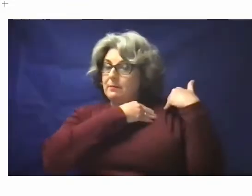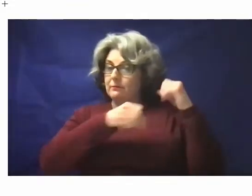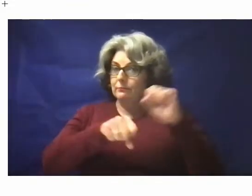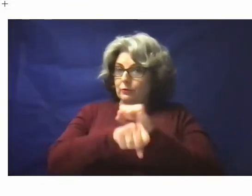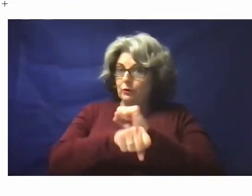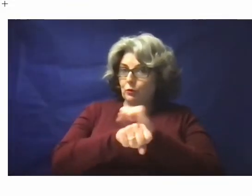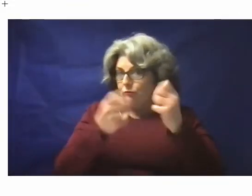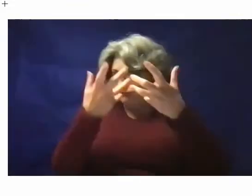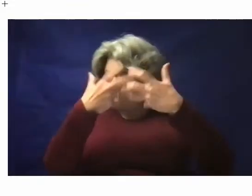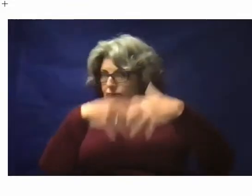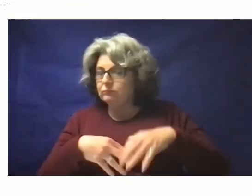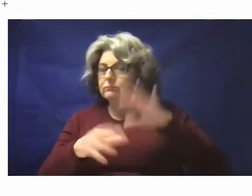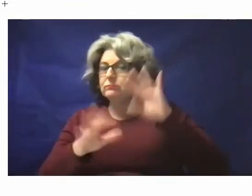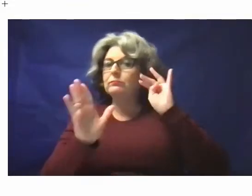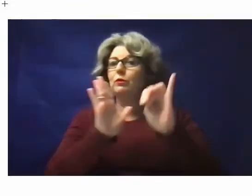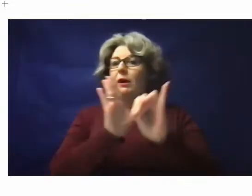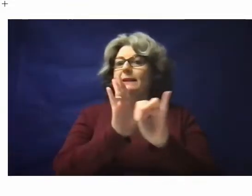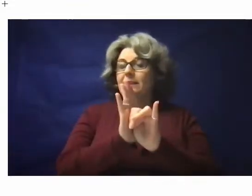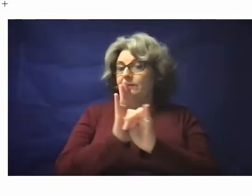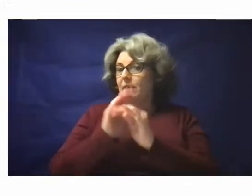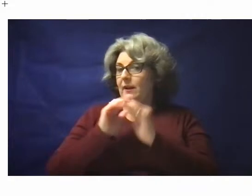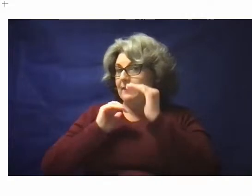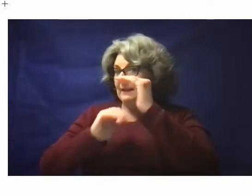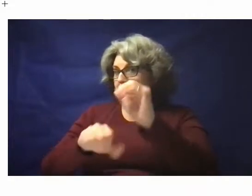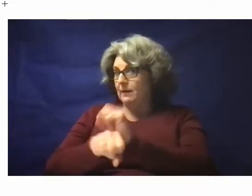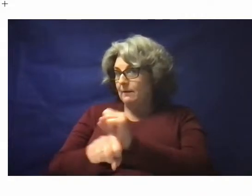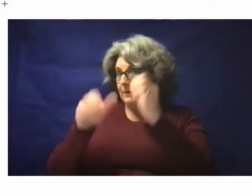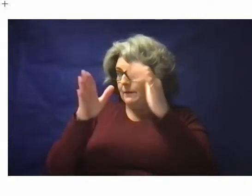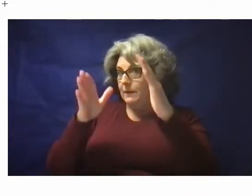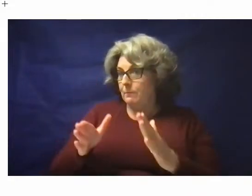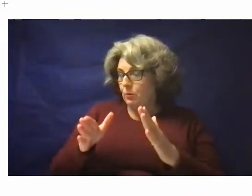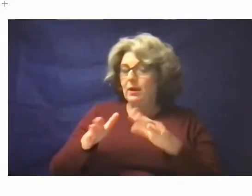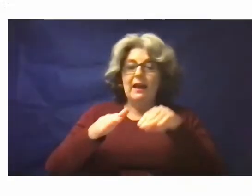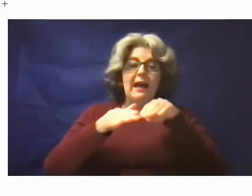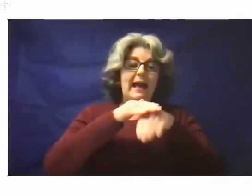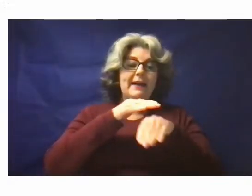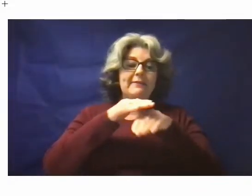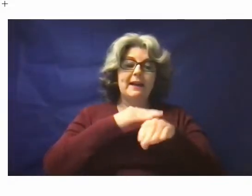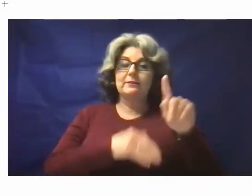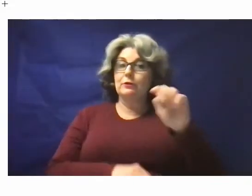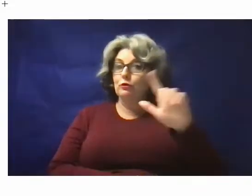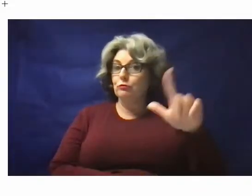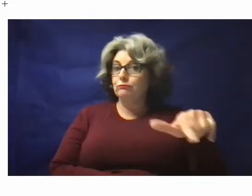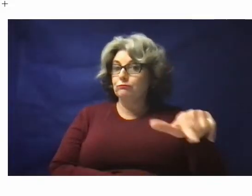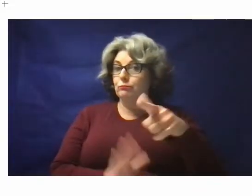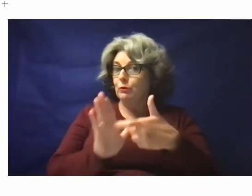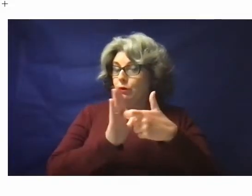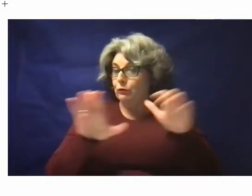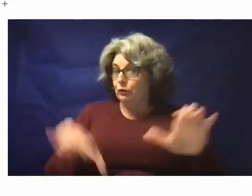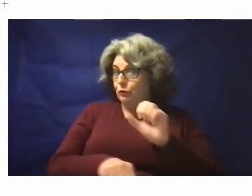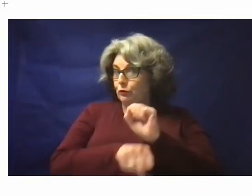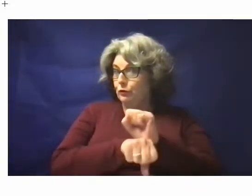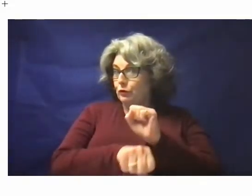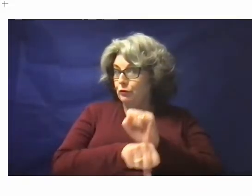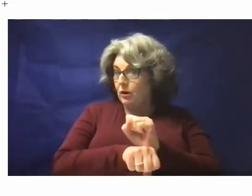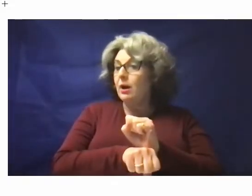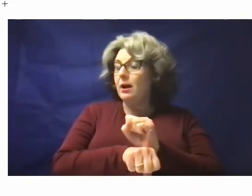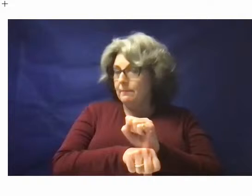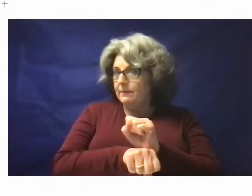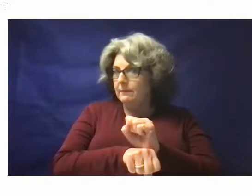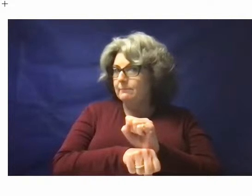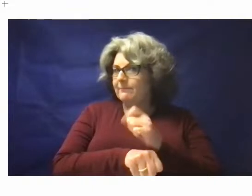to identify limitations and gain access to the tools required to perform the job in a satisfactory